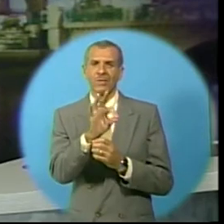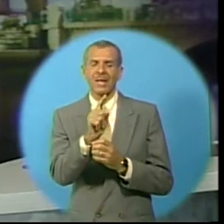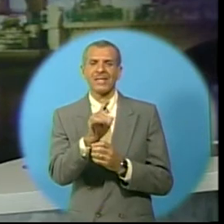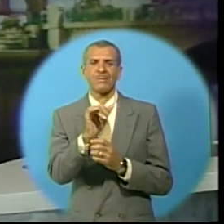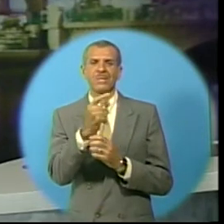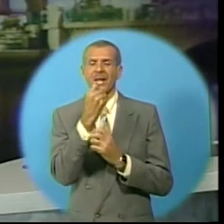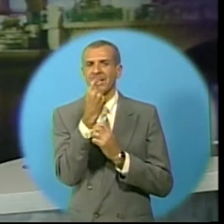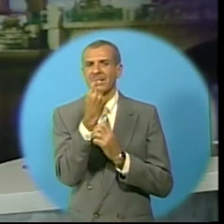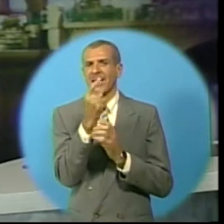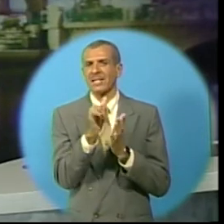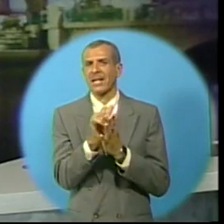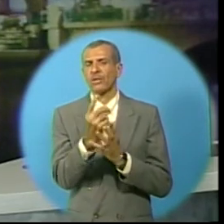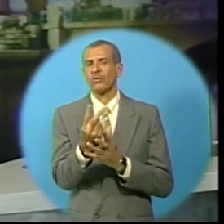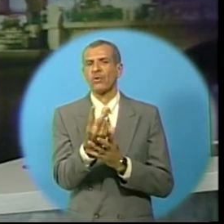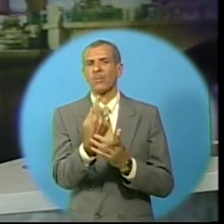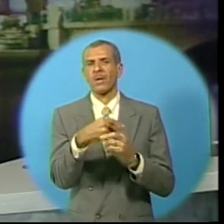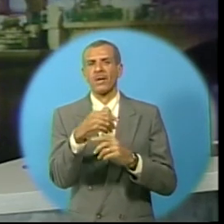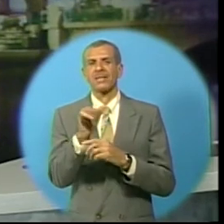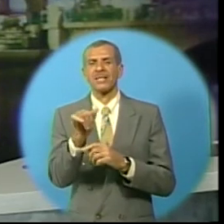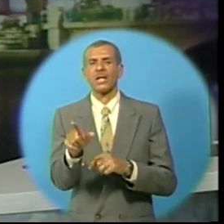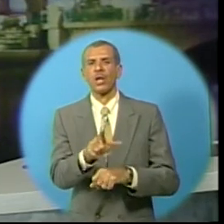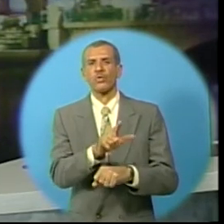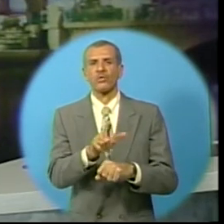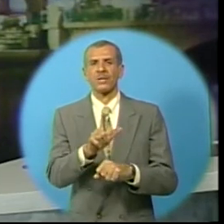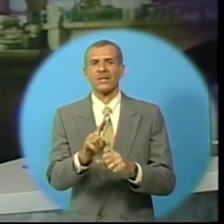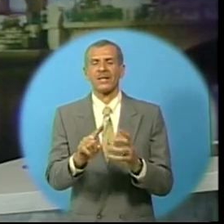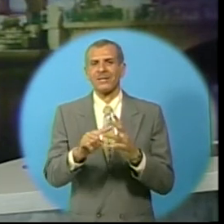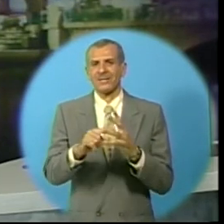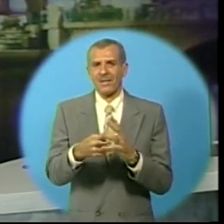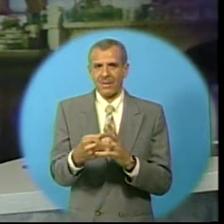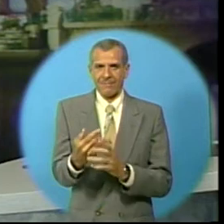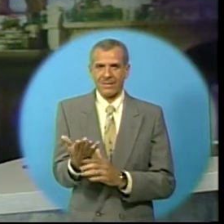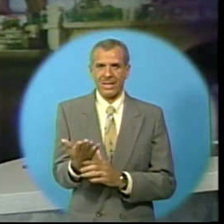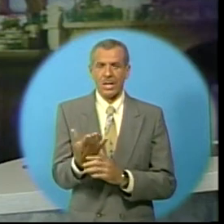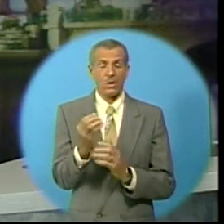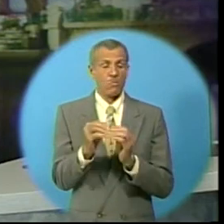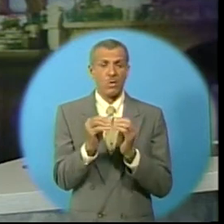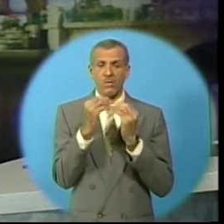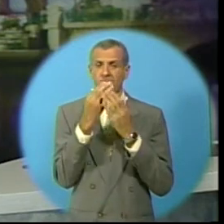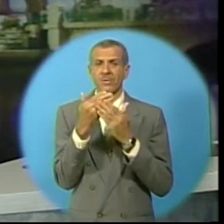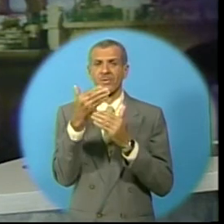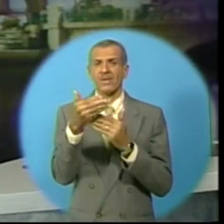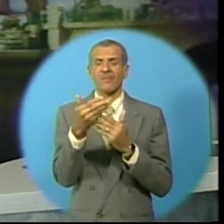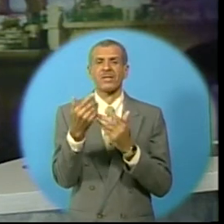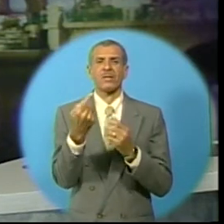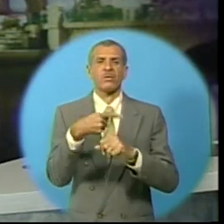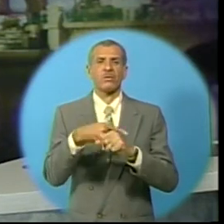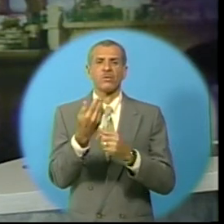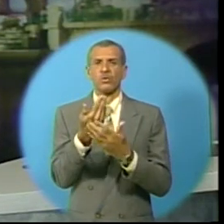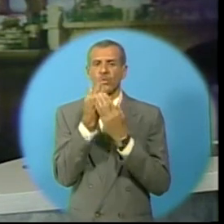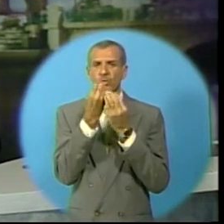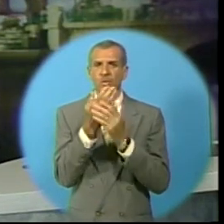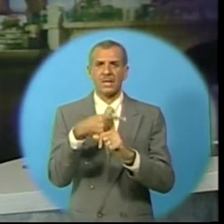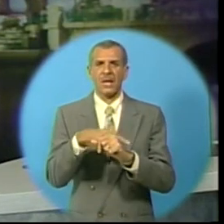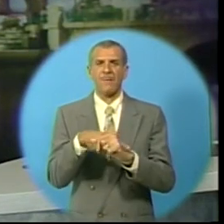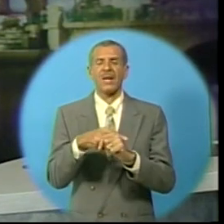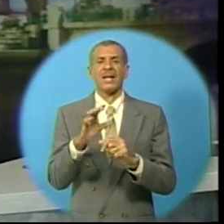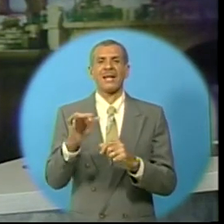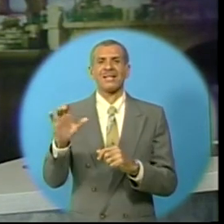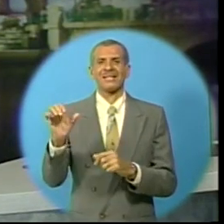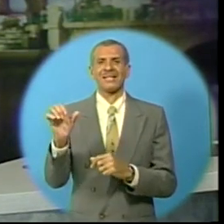CBC understands that the two are back in St. Lucia where they started. No other details were available up to news time. The couple left St. Lucia on